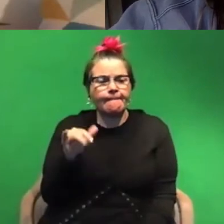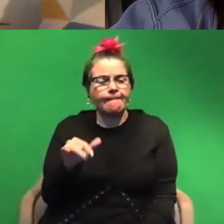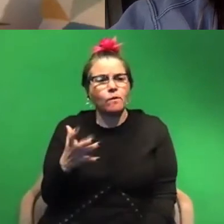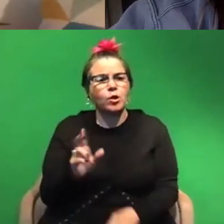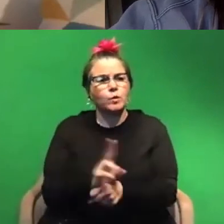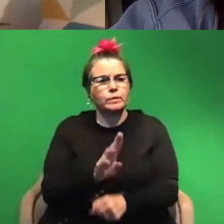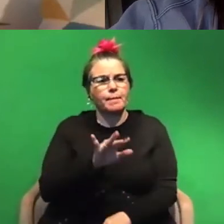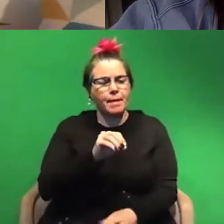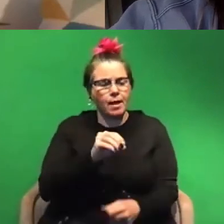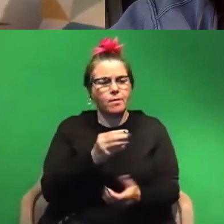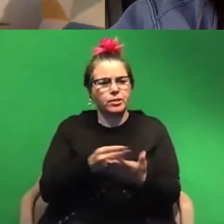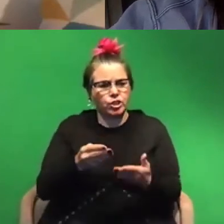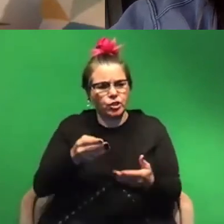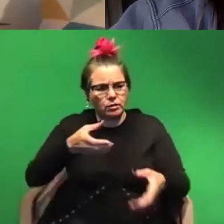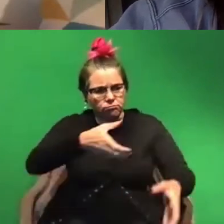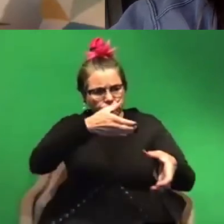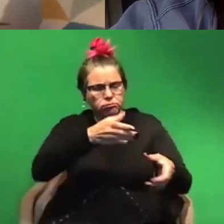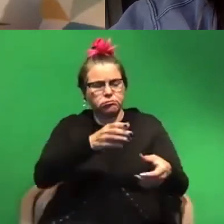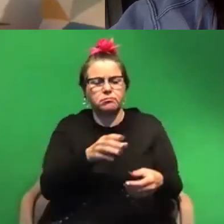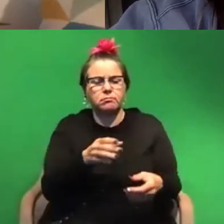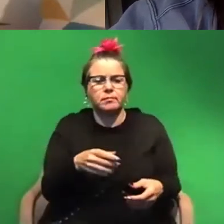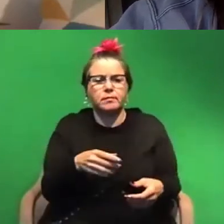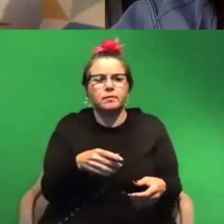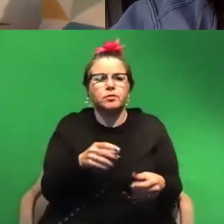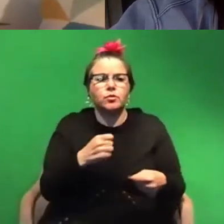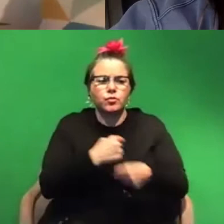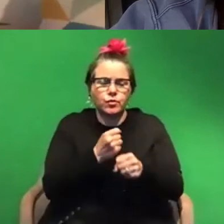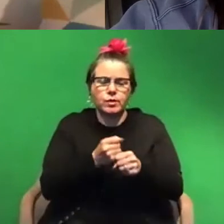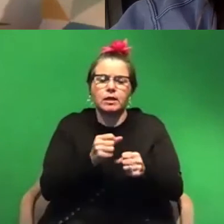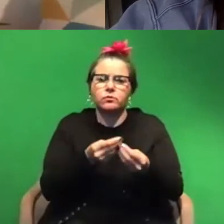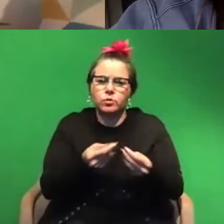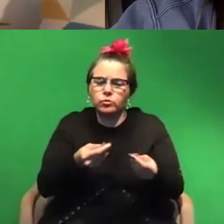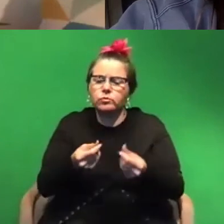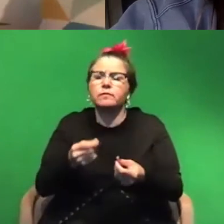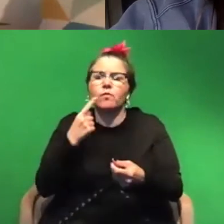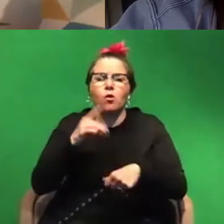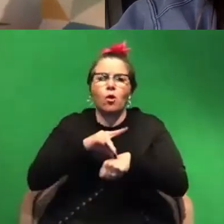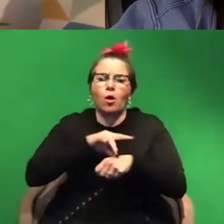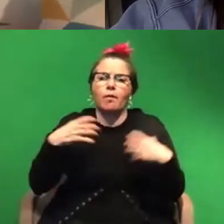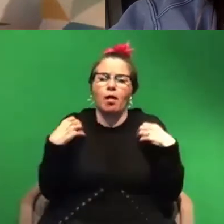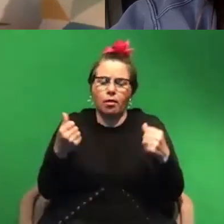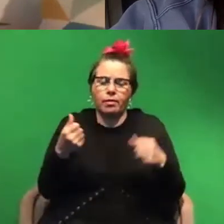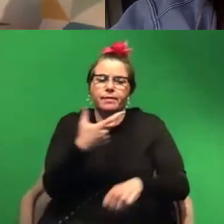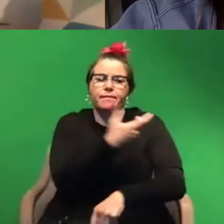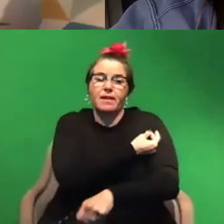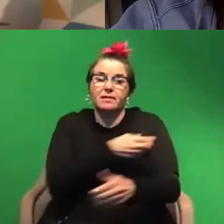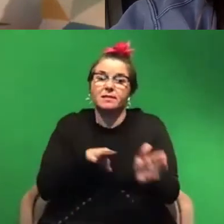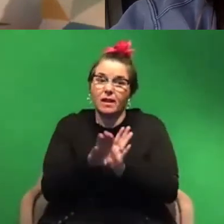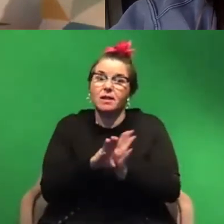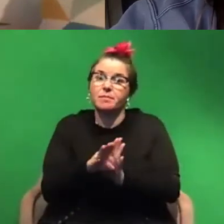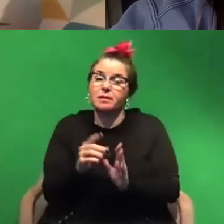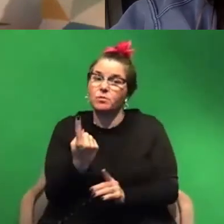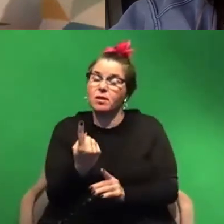biomaterial knowledge to creating solutions for global health. And vaccine development is definitely one of the